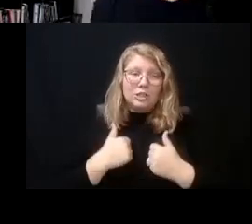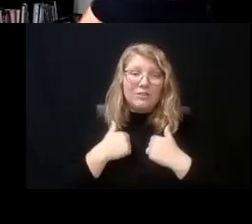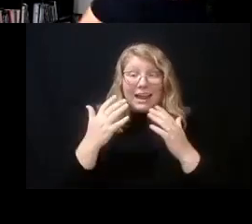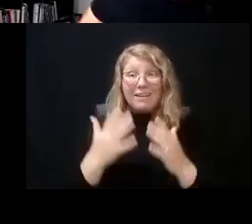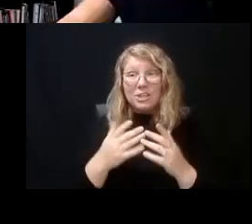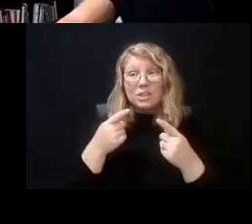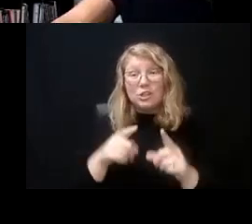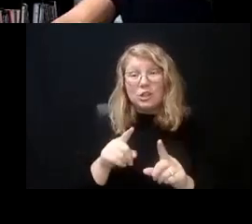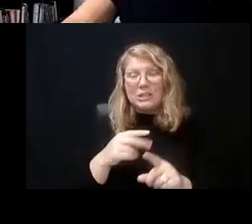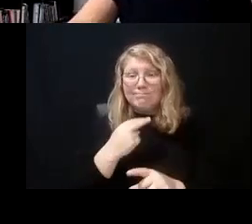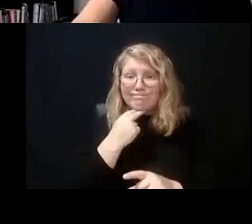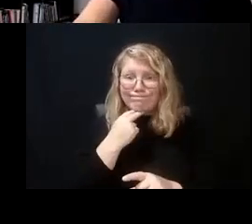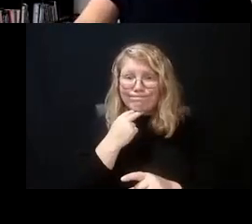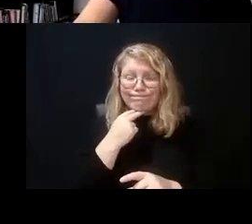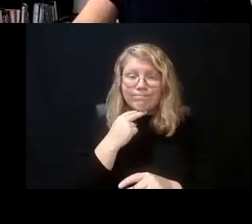work.